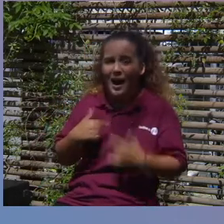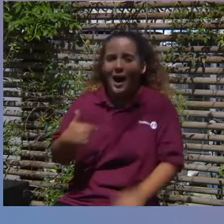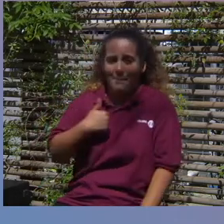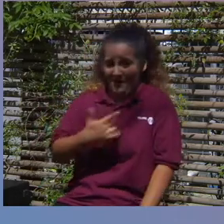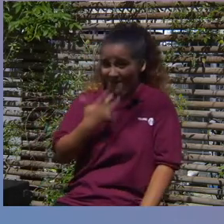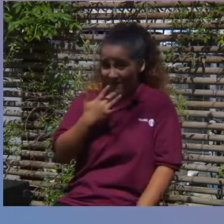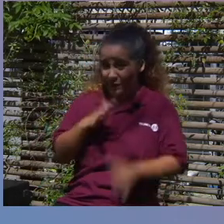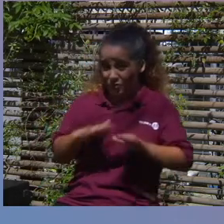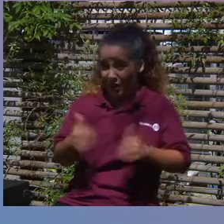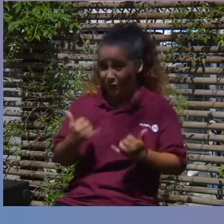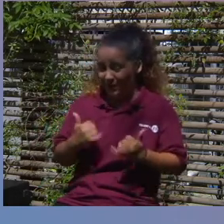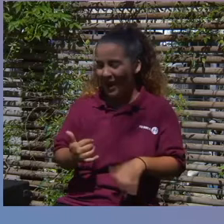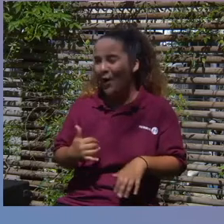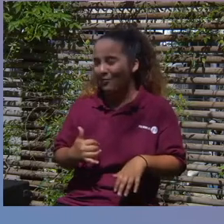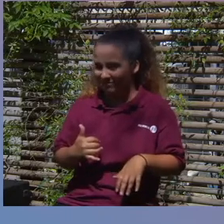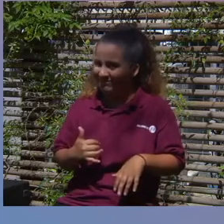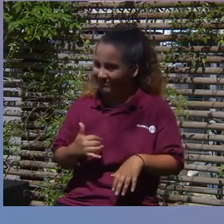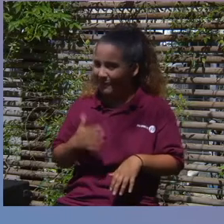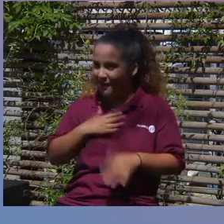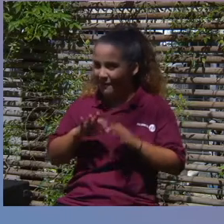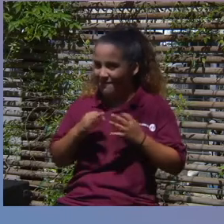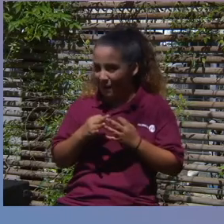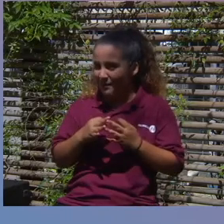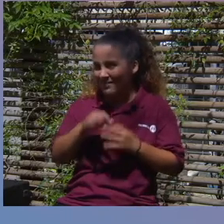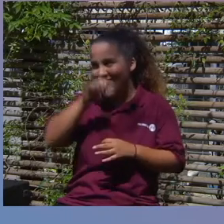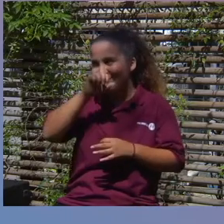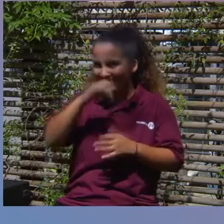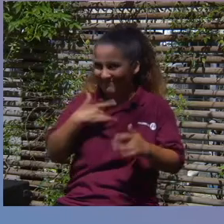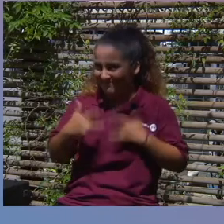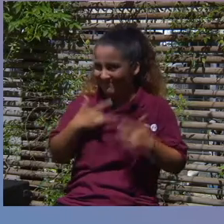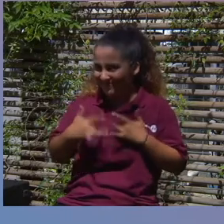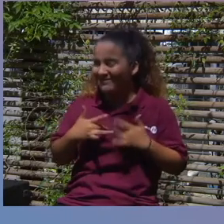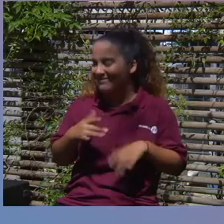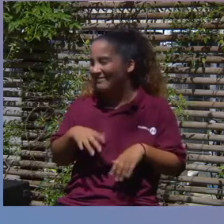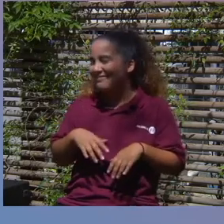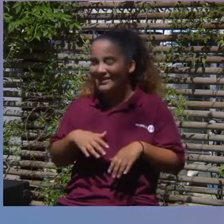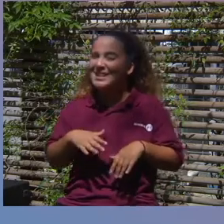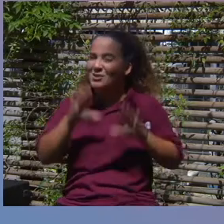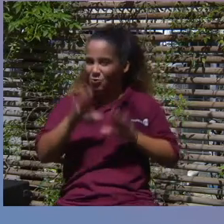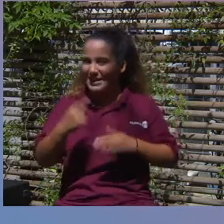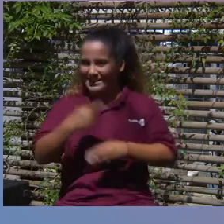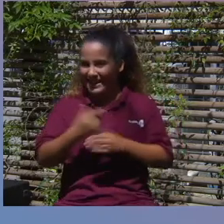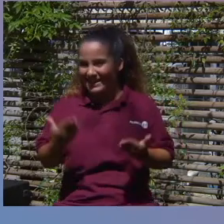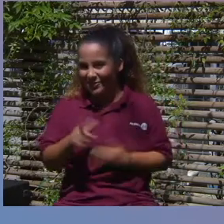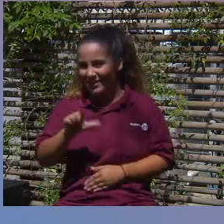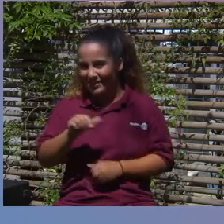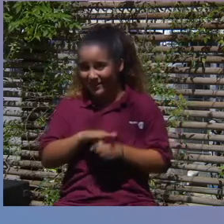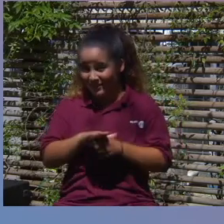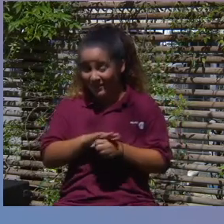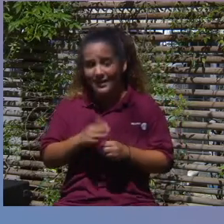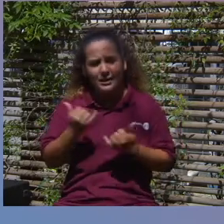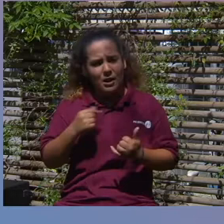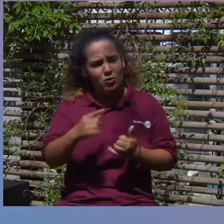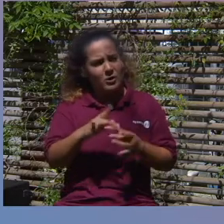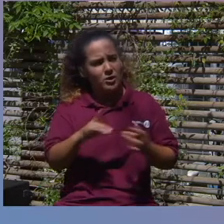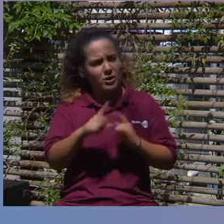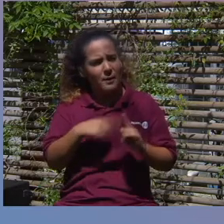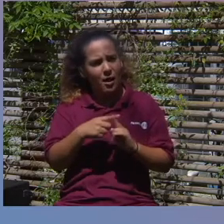status right now, so it's a great Sunday in Los Angeles. Yeah. So before Miss Allen comes up, do you want to tell us a little bit